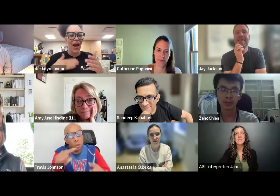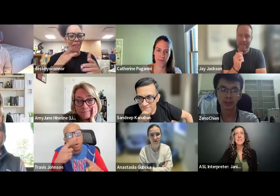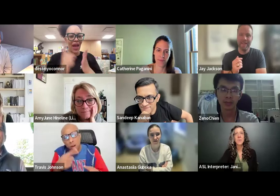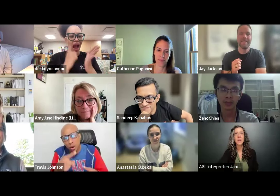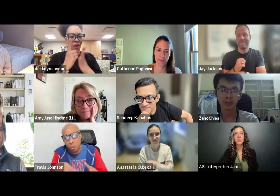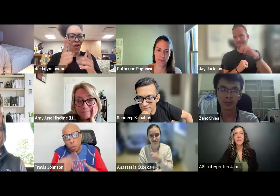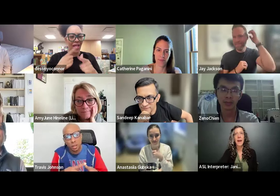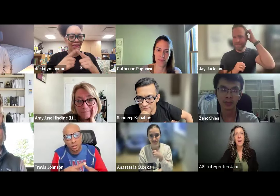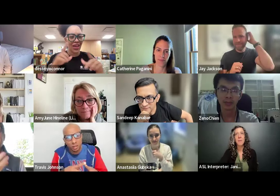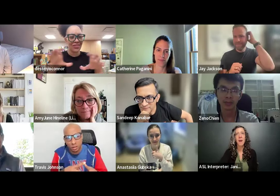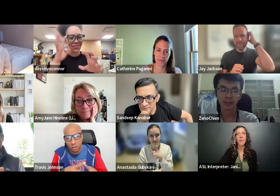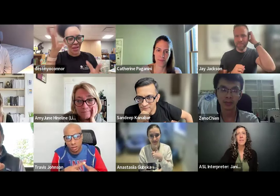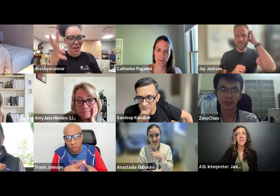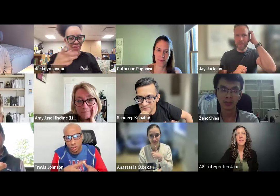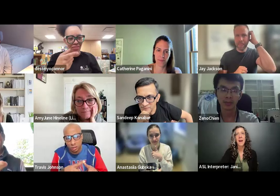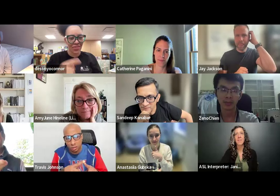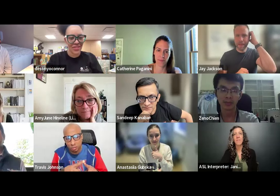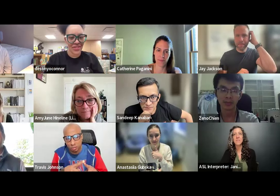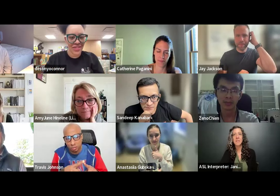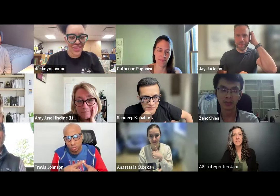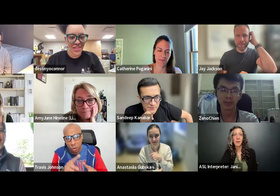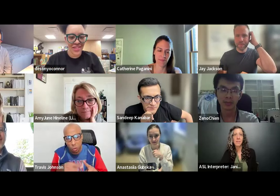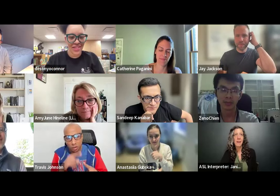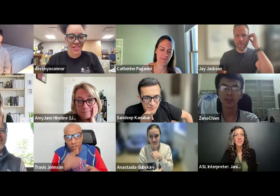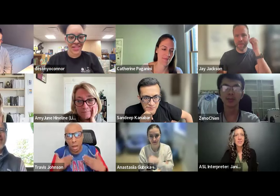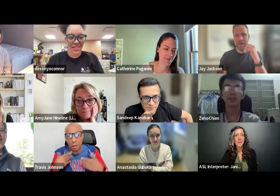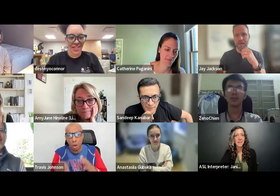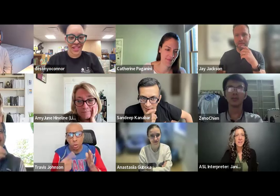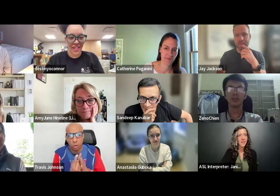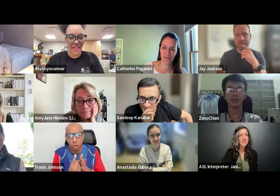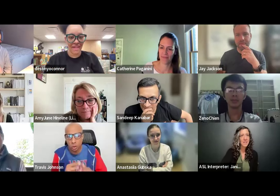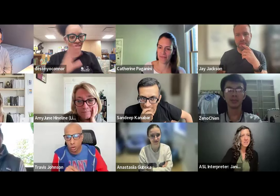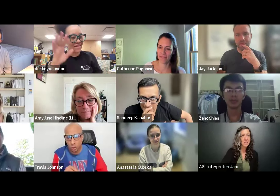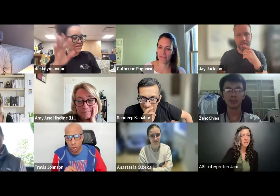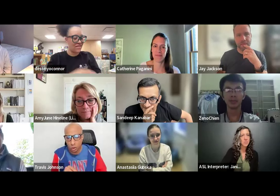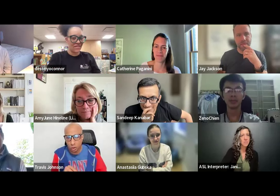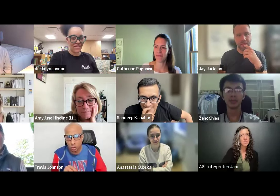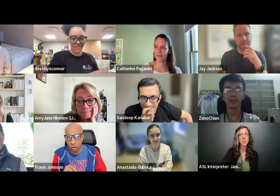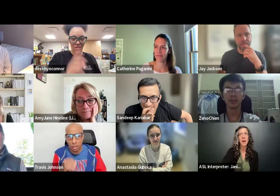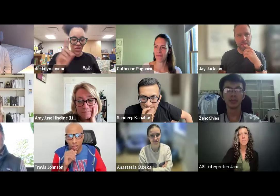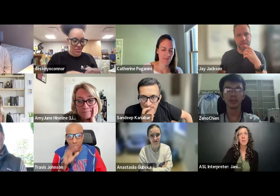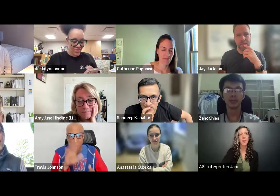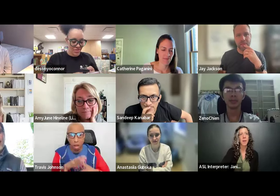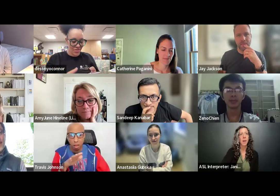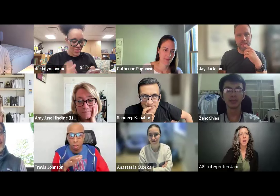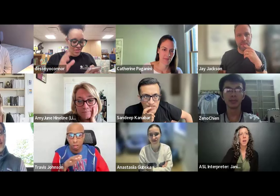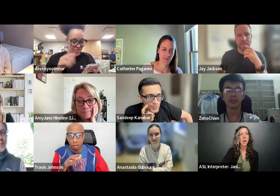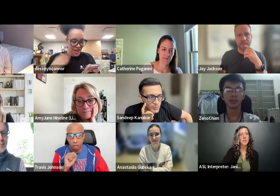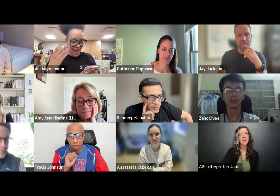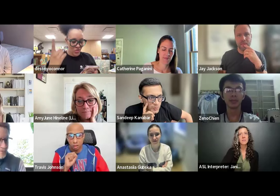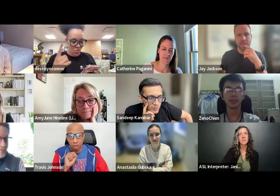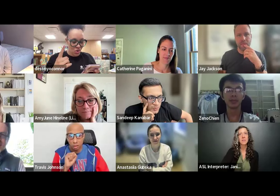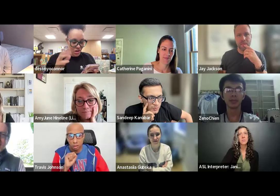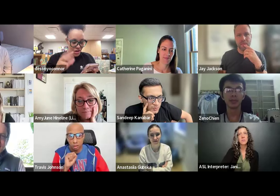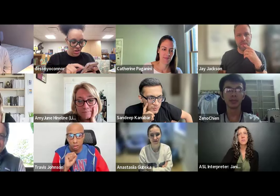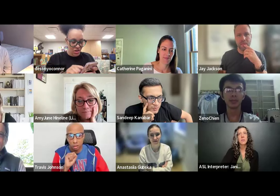And Destiny says, we can all join the happy hour and then have a conversation about that new sign. Okay, sounds good. Travis says, when's happy hour?